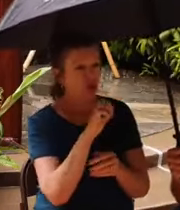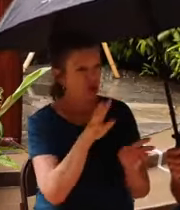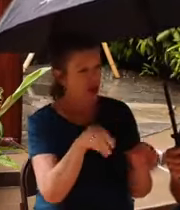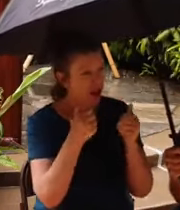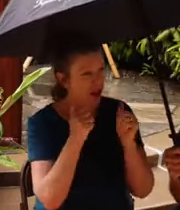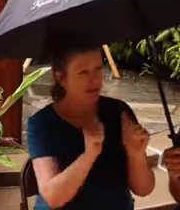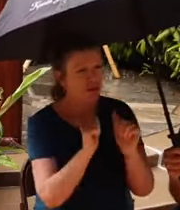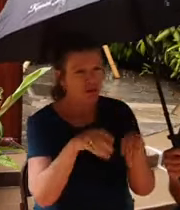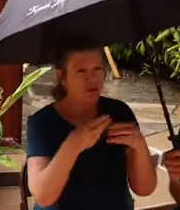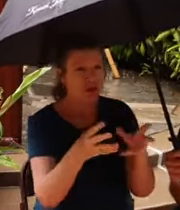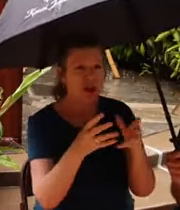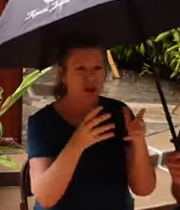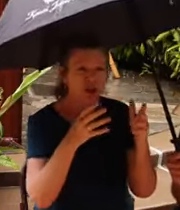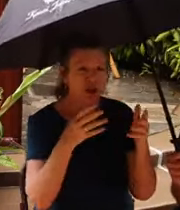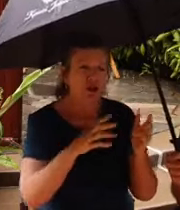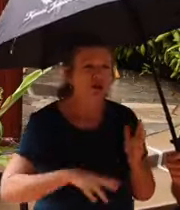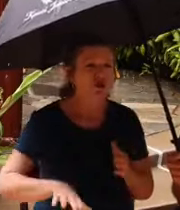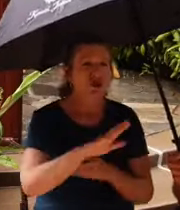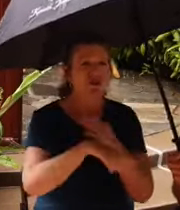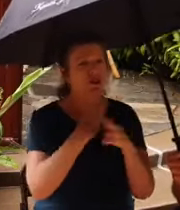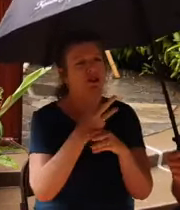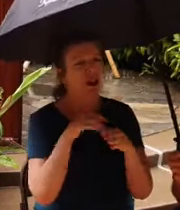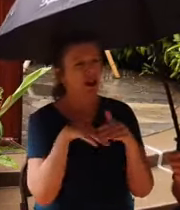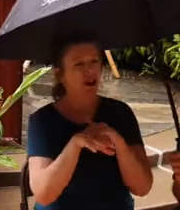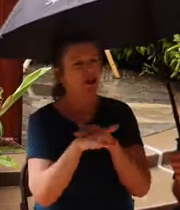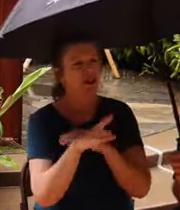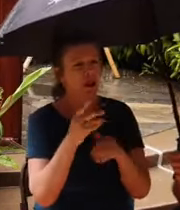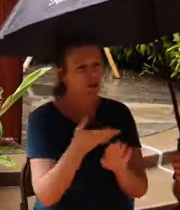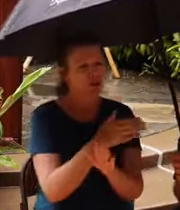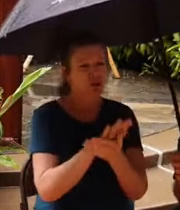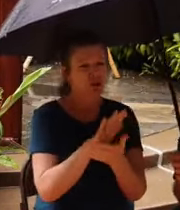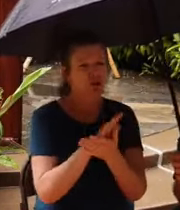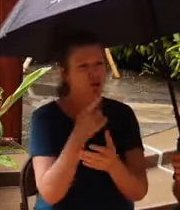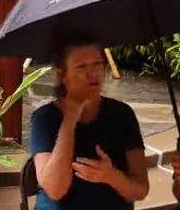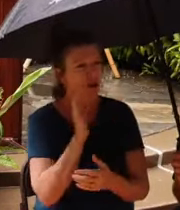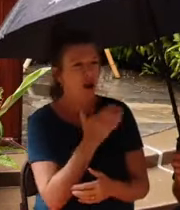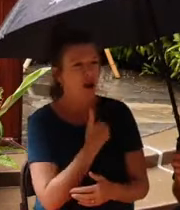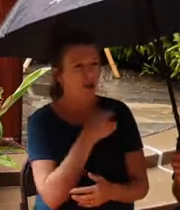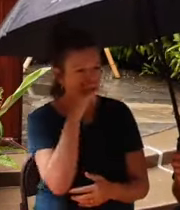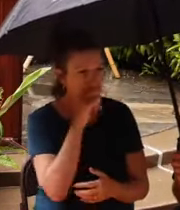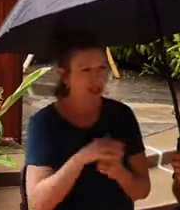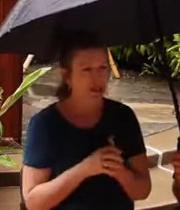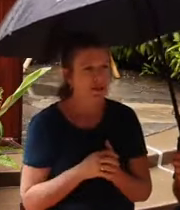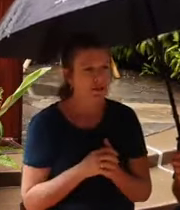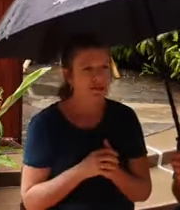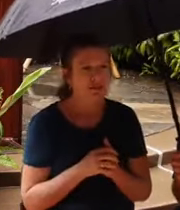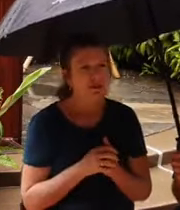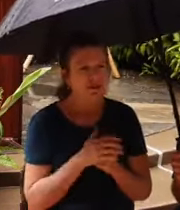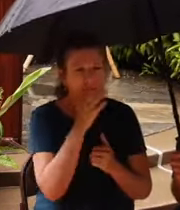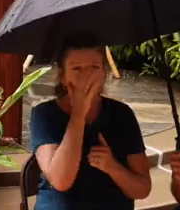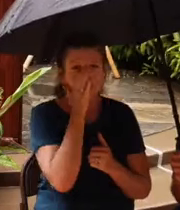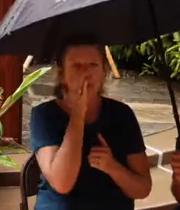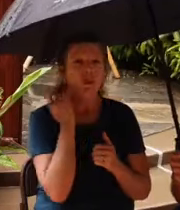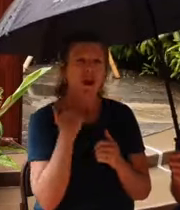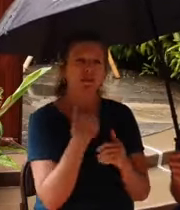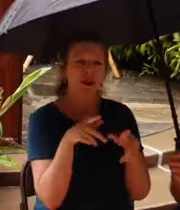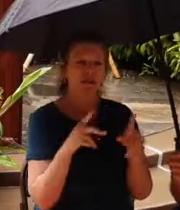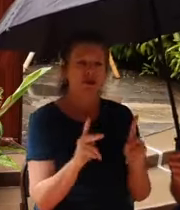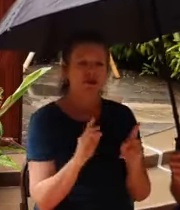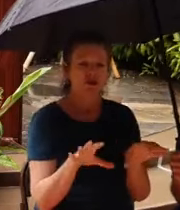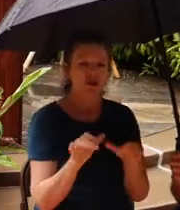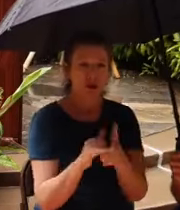universal access to preschool for our people. We have an opportunity to do that